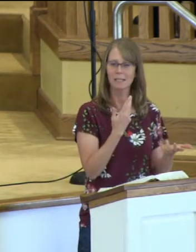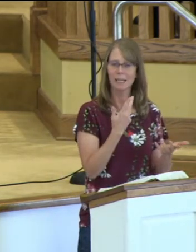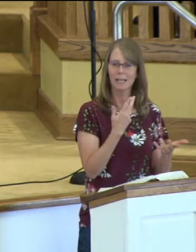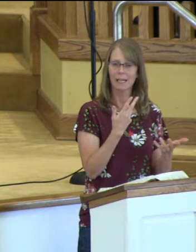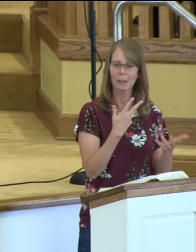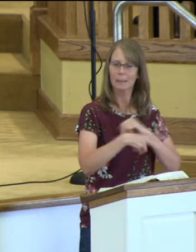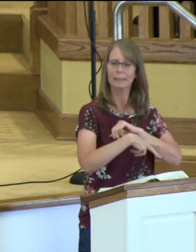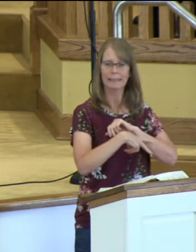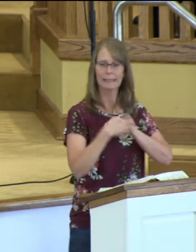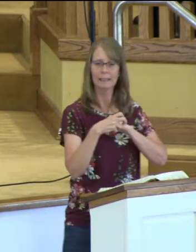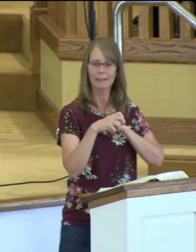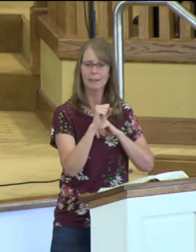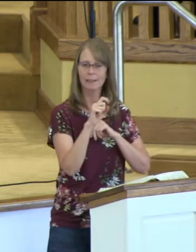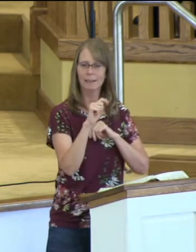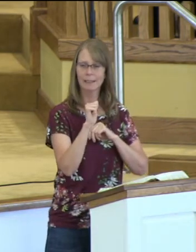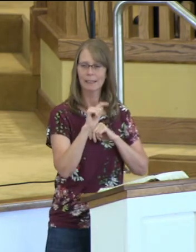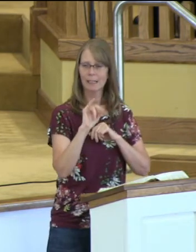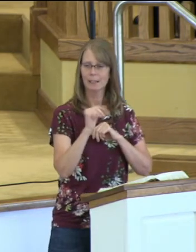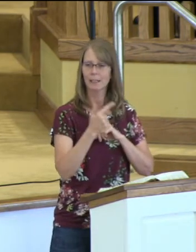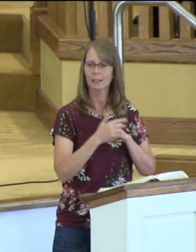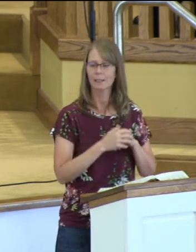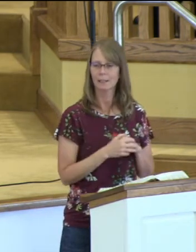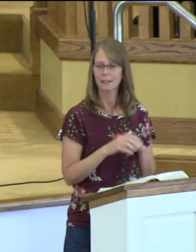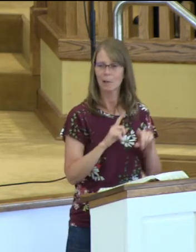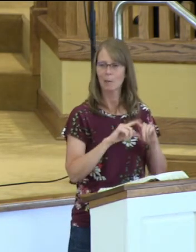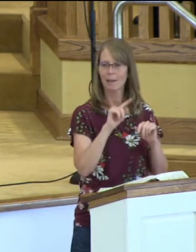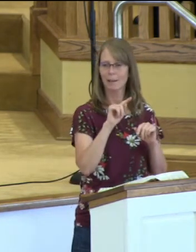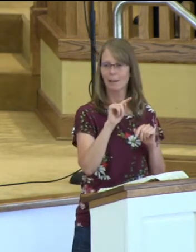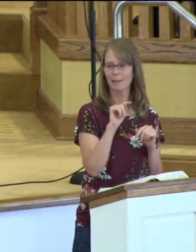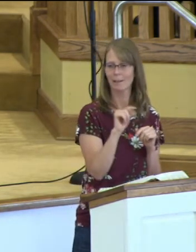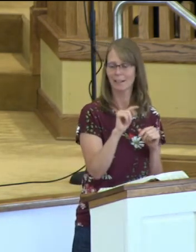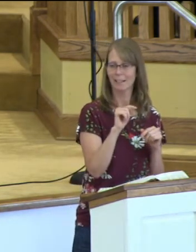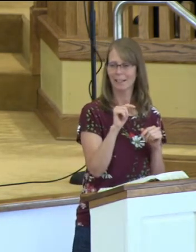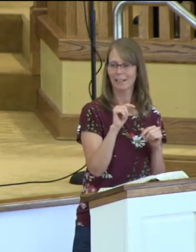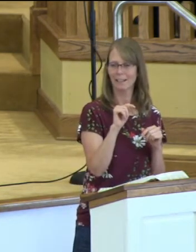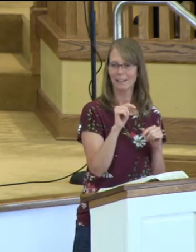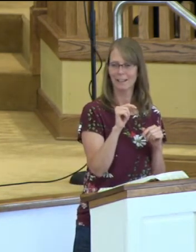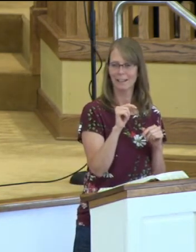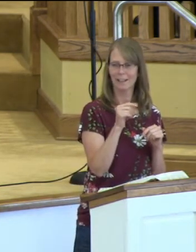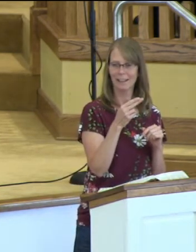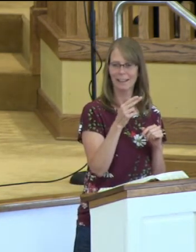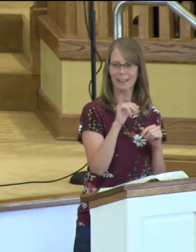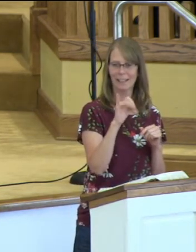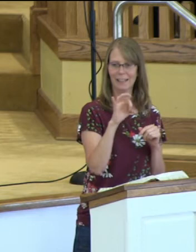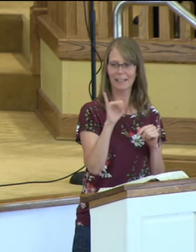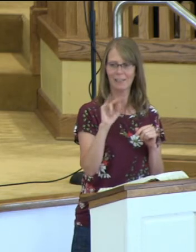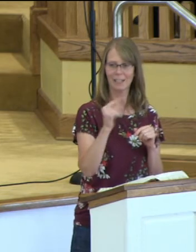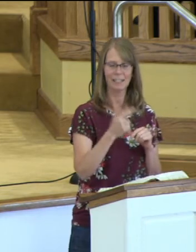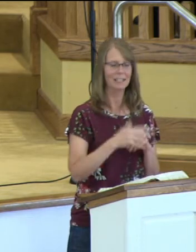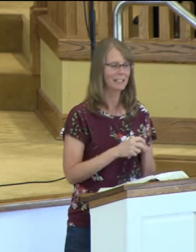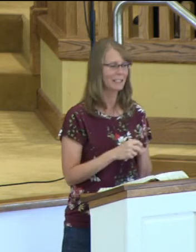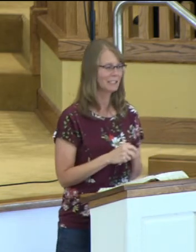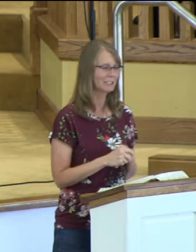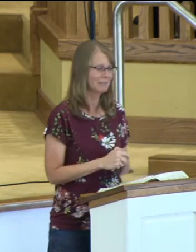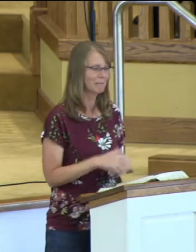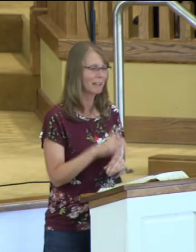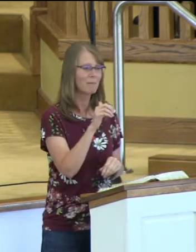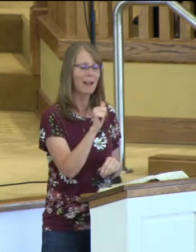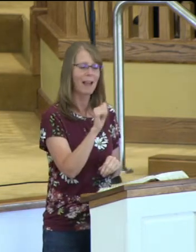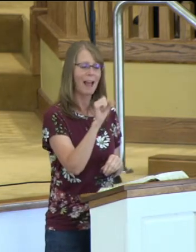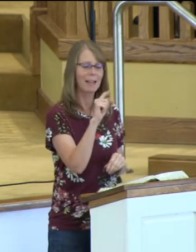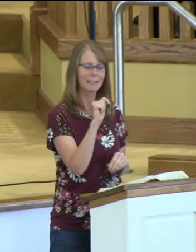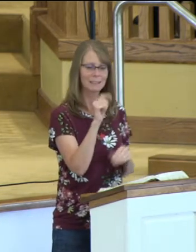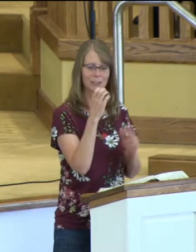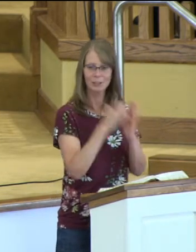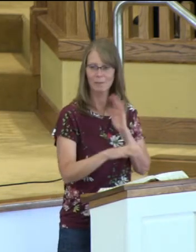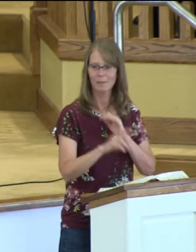stealing. Whatever. Okay, thieving. We're just going to go with that. That's the only word that comes to my mind right now. Acts 5.